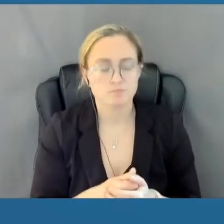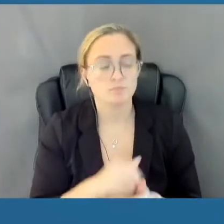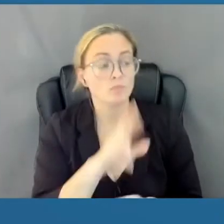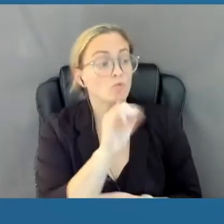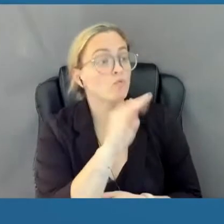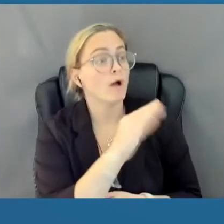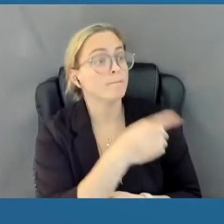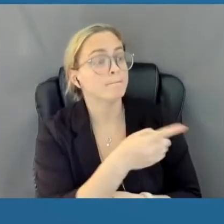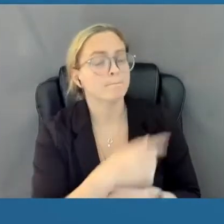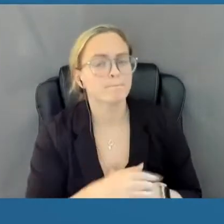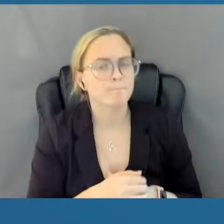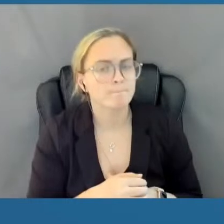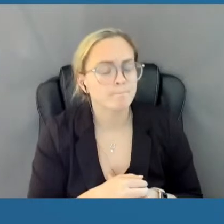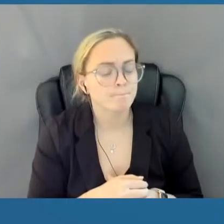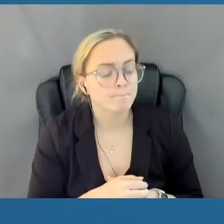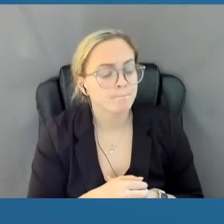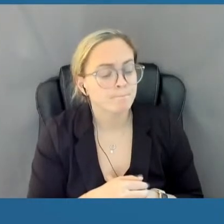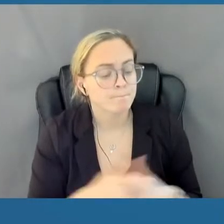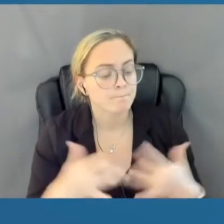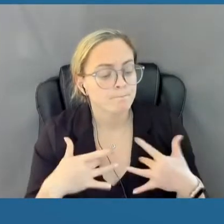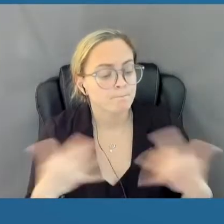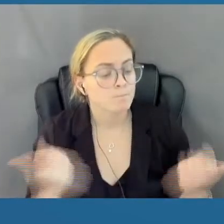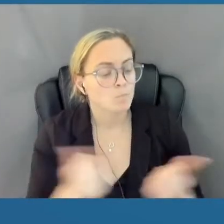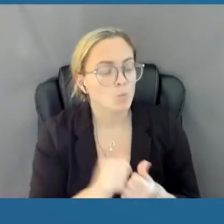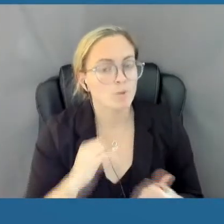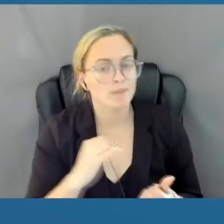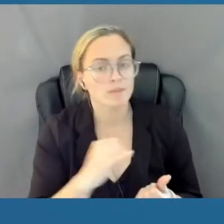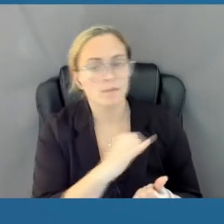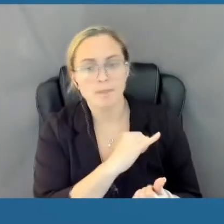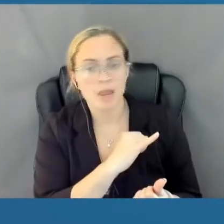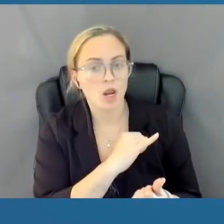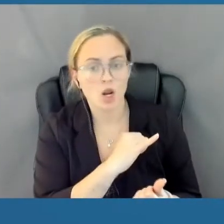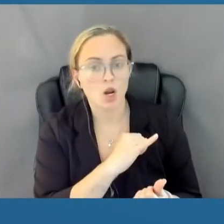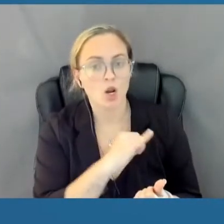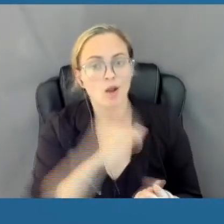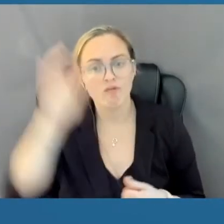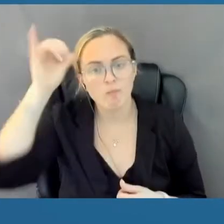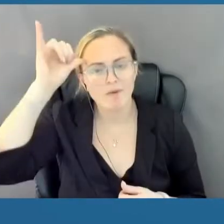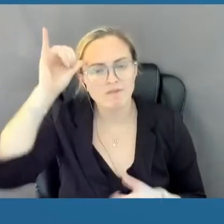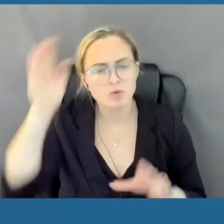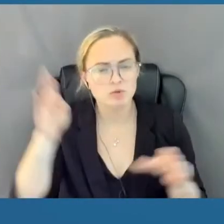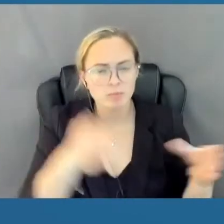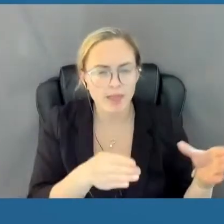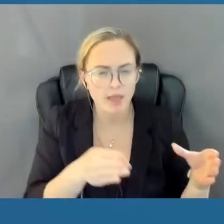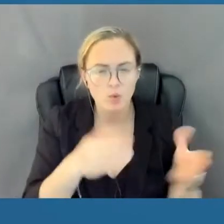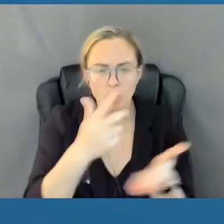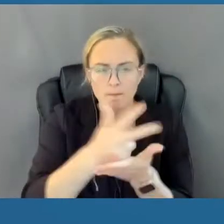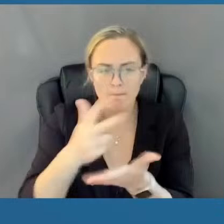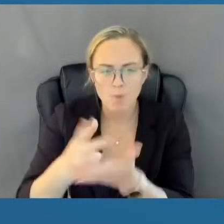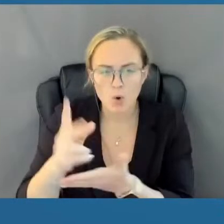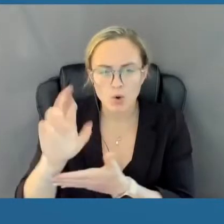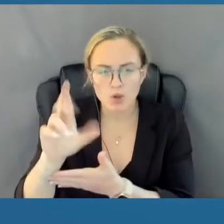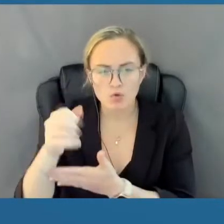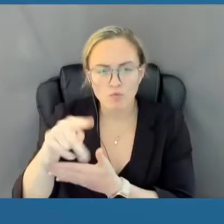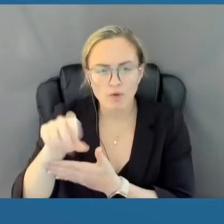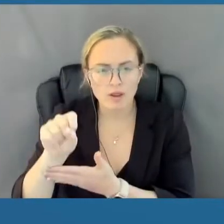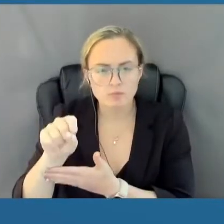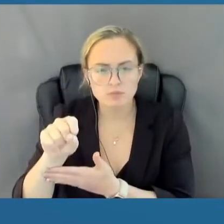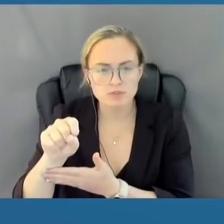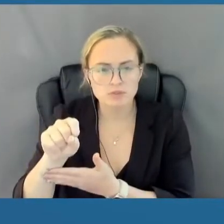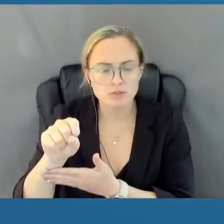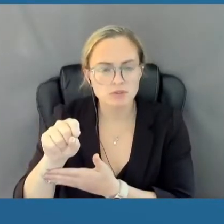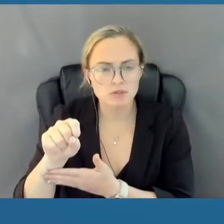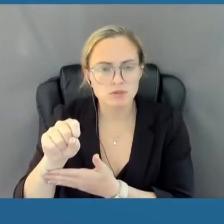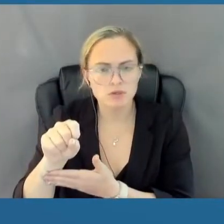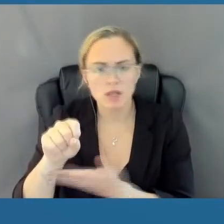Governor, what is the status of Mayor Scanlon Buffalo's plans for the sale of parking ramps as well as the 3% a bed